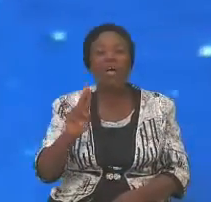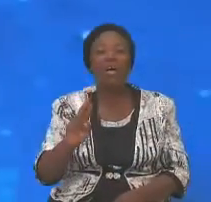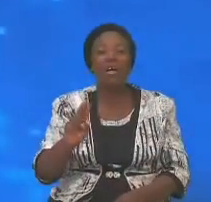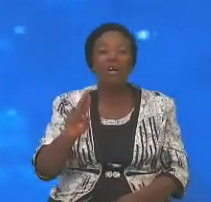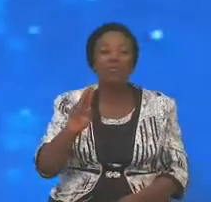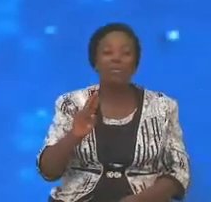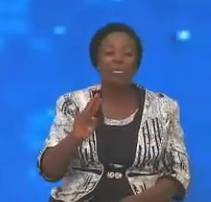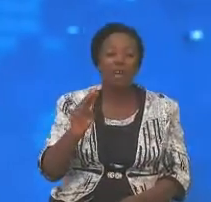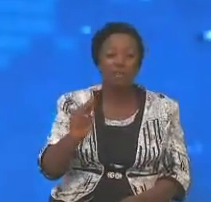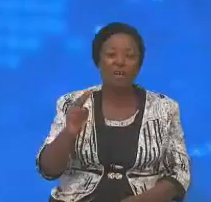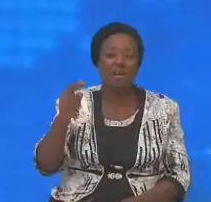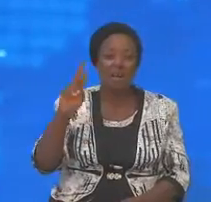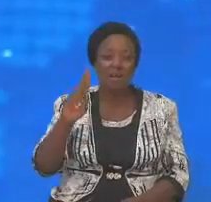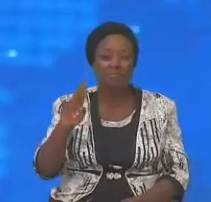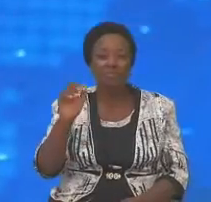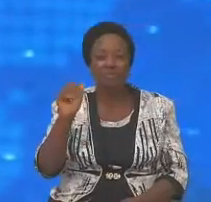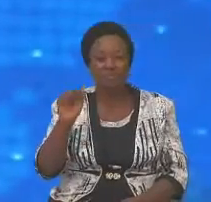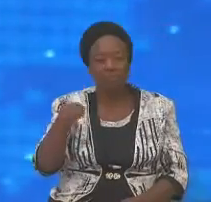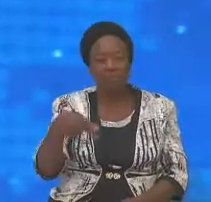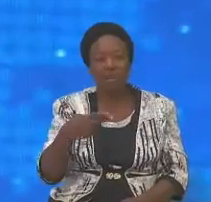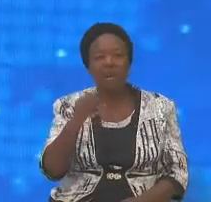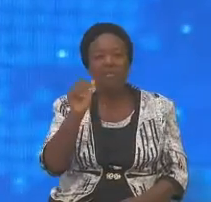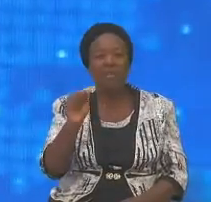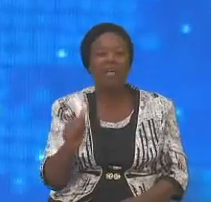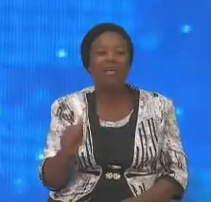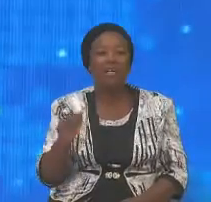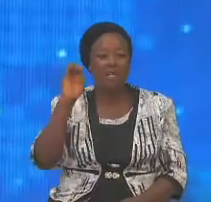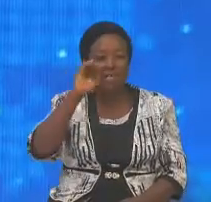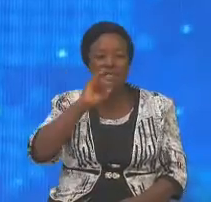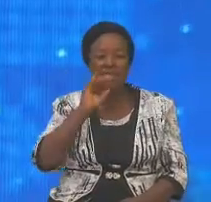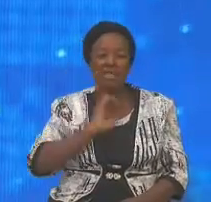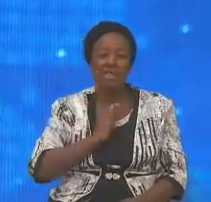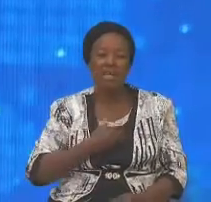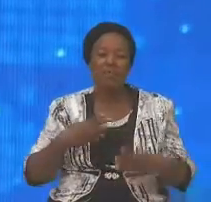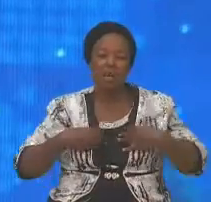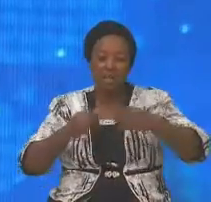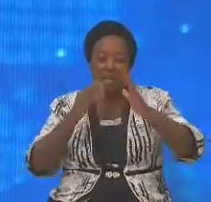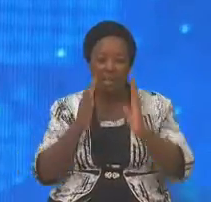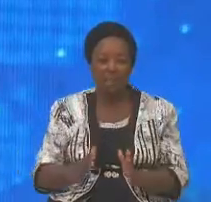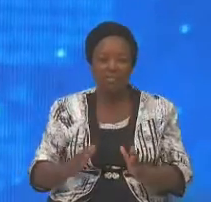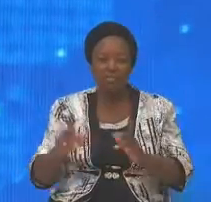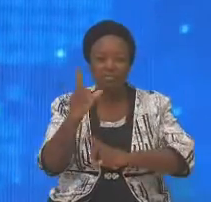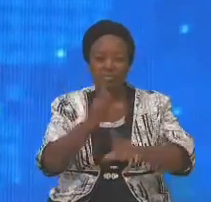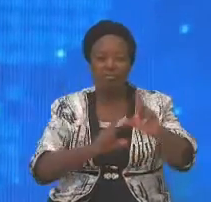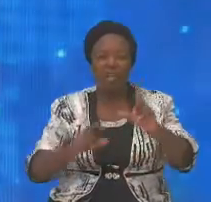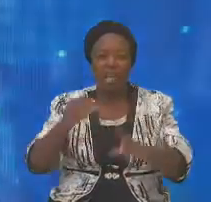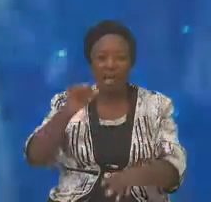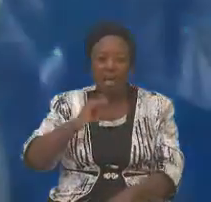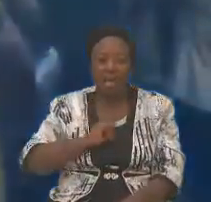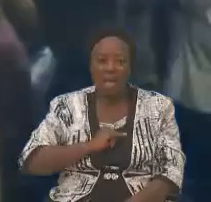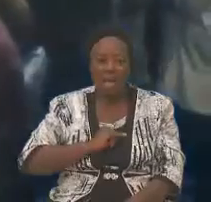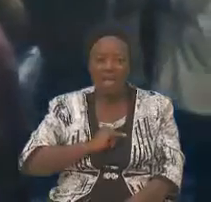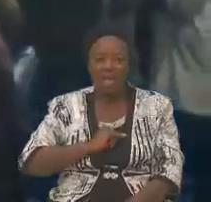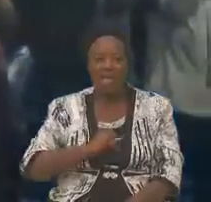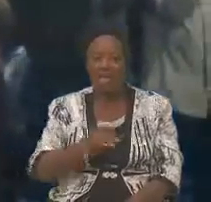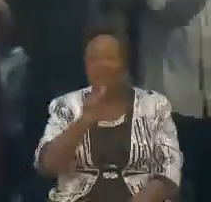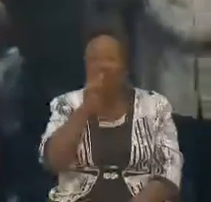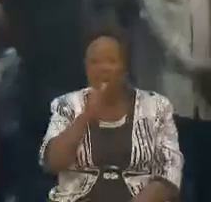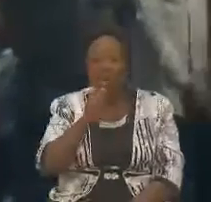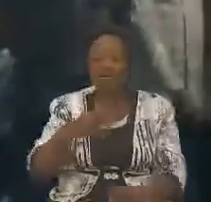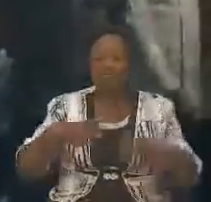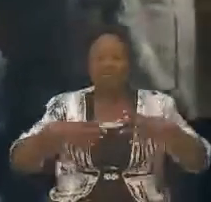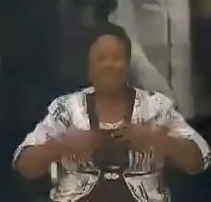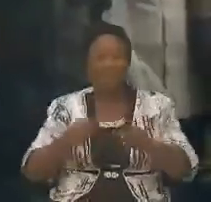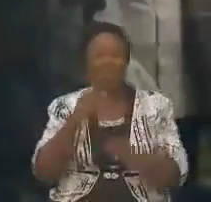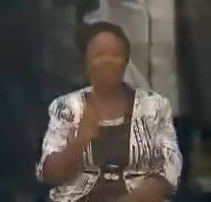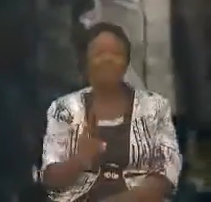healer. He is our baptizer and the Holy Ghost. And he is the coming King. And as you give your life to the Lord, surrender your life to